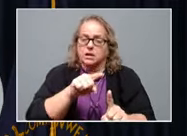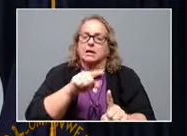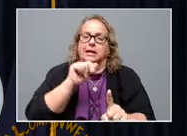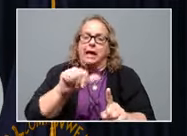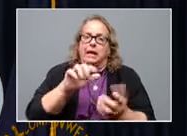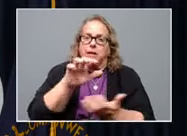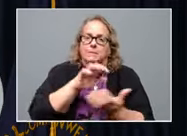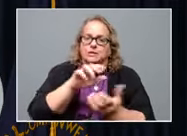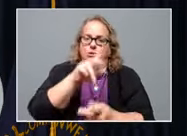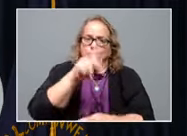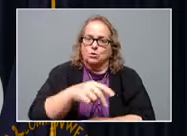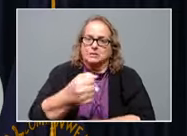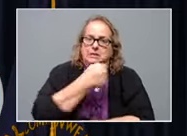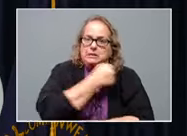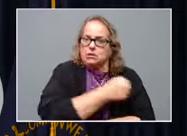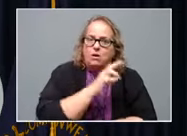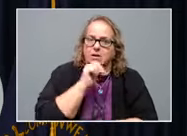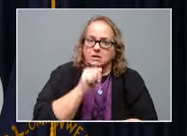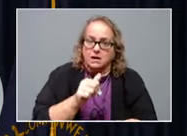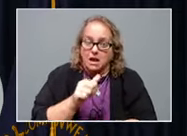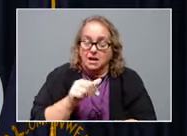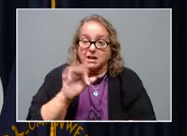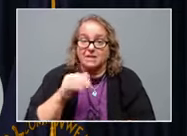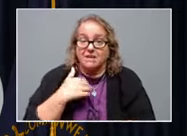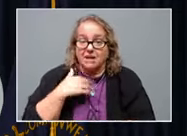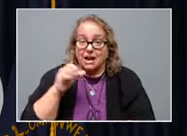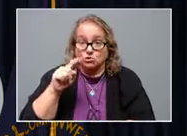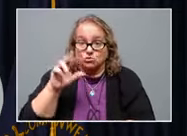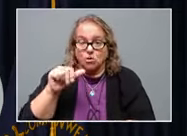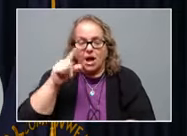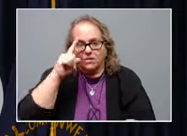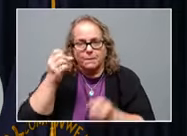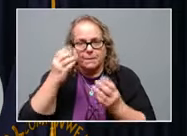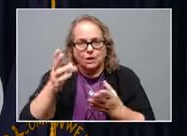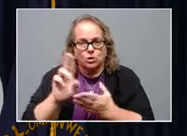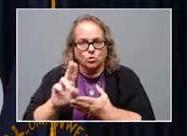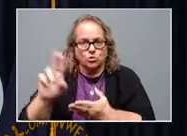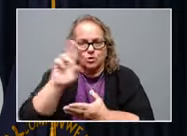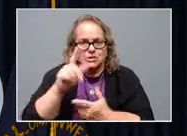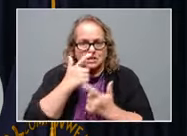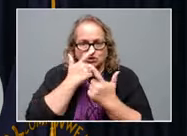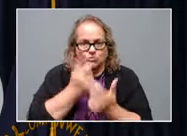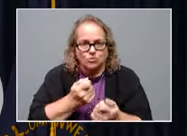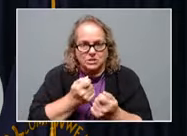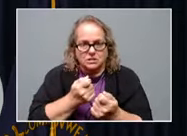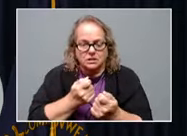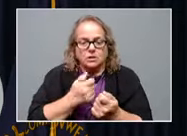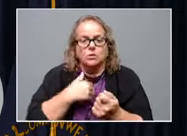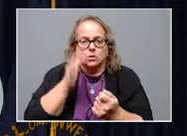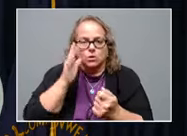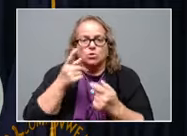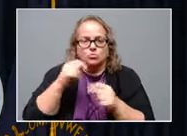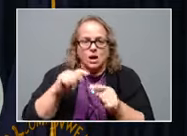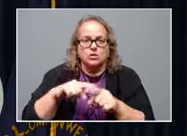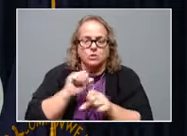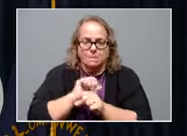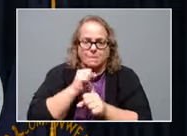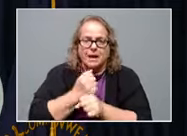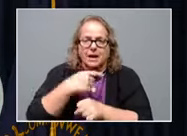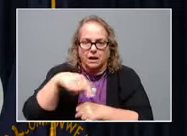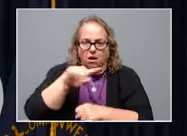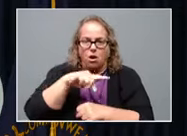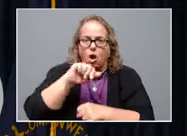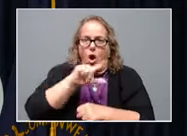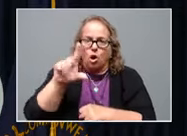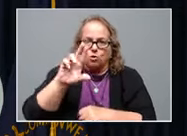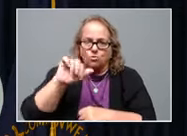have extras, I know that universities are interested. If we have extras, we will try to make those available. But I want to talk through K